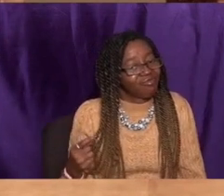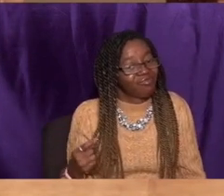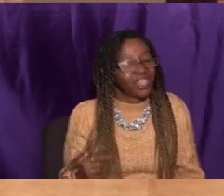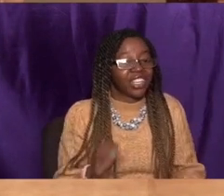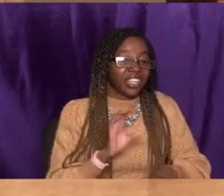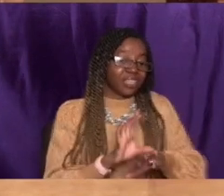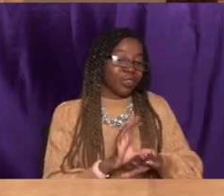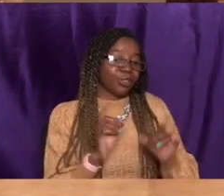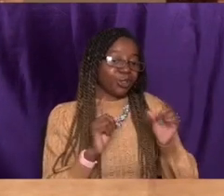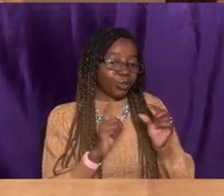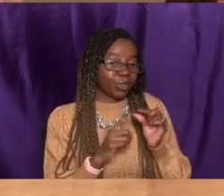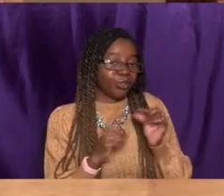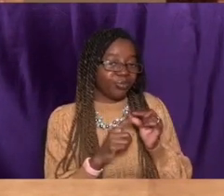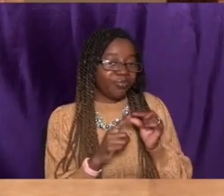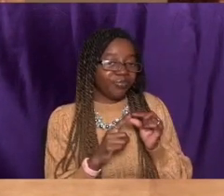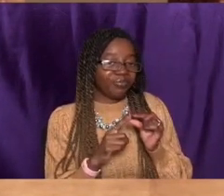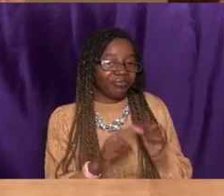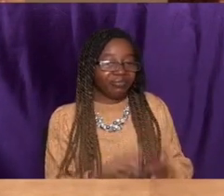word.